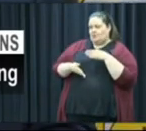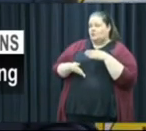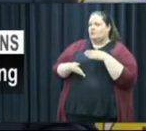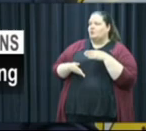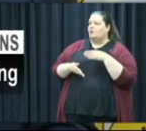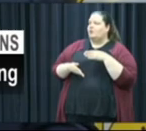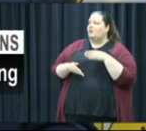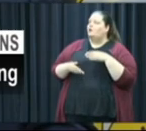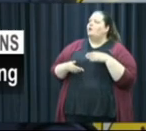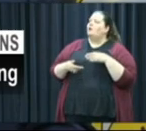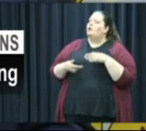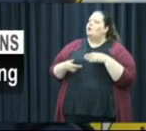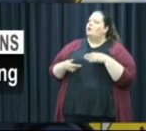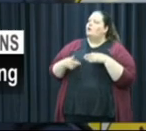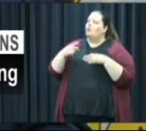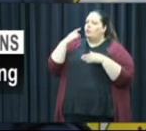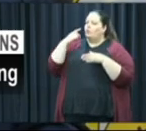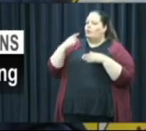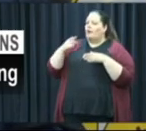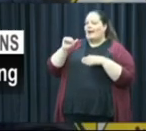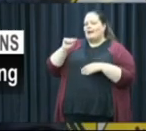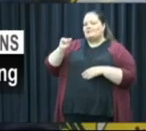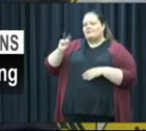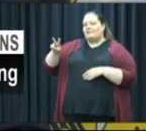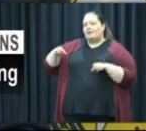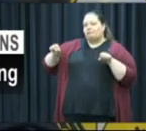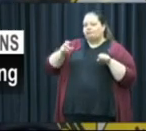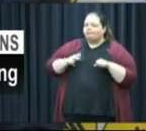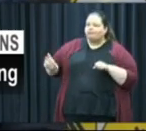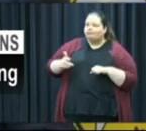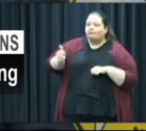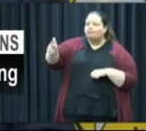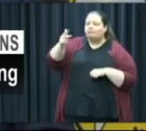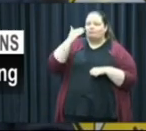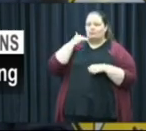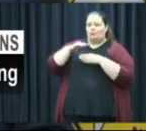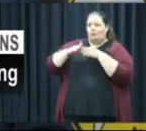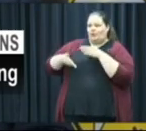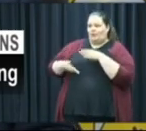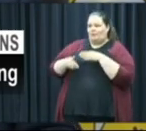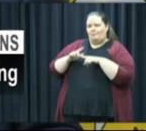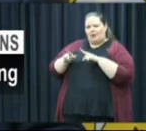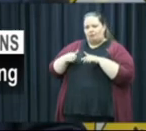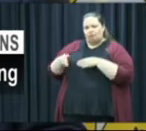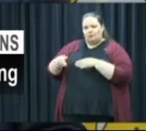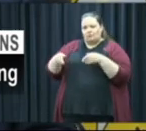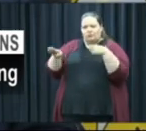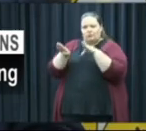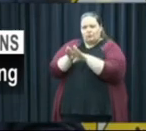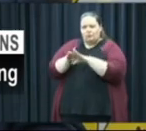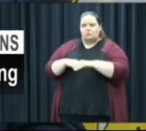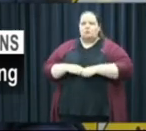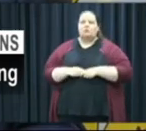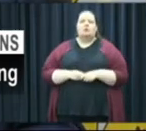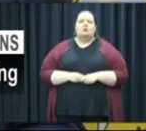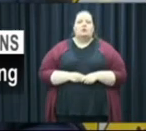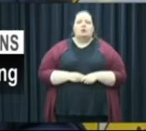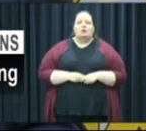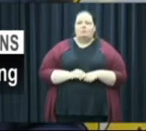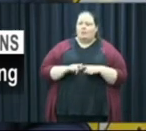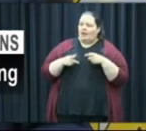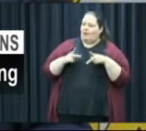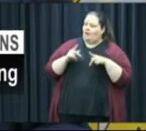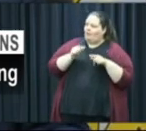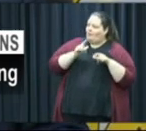that while the trails are closed? Well, I think the point of the trails being officially closed is that people, are